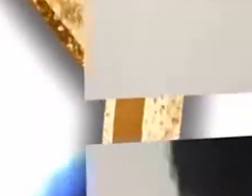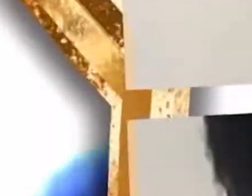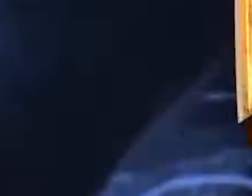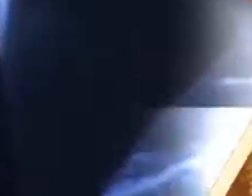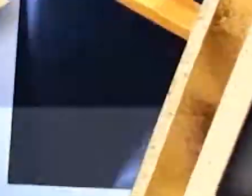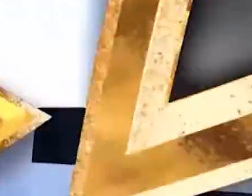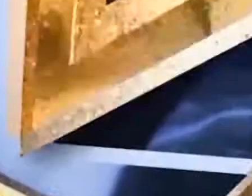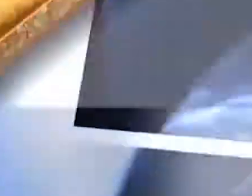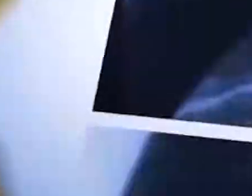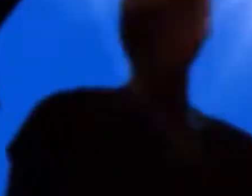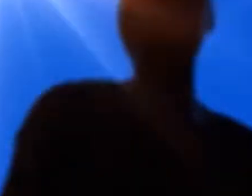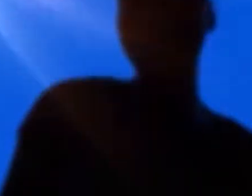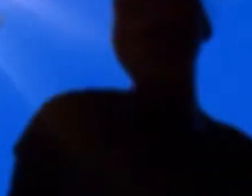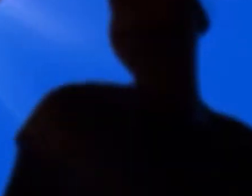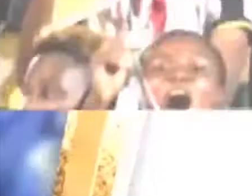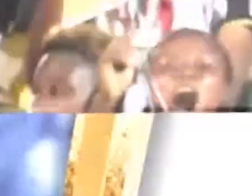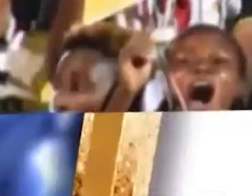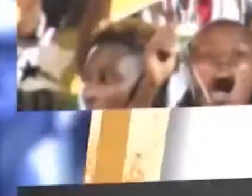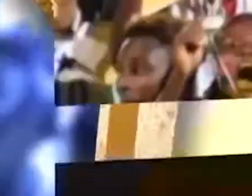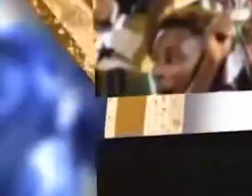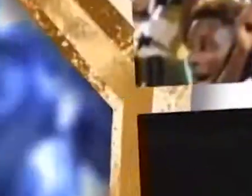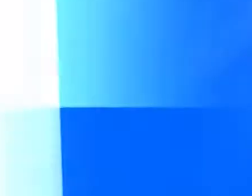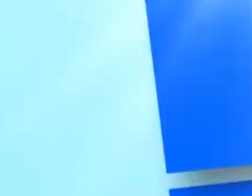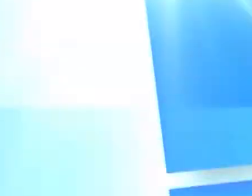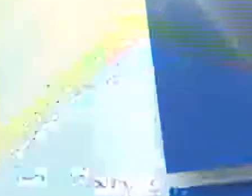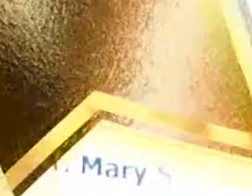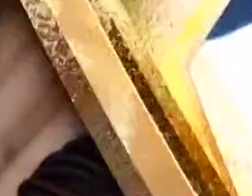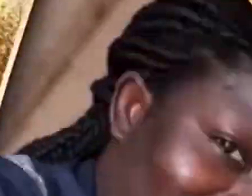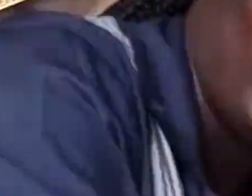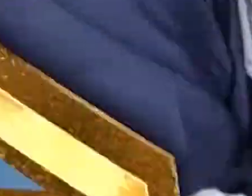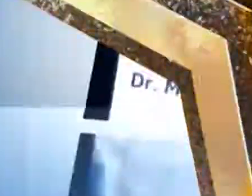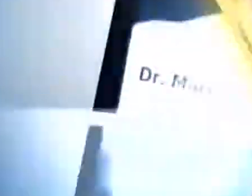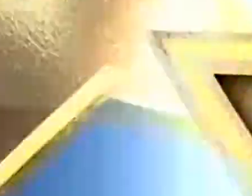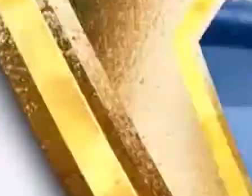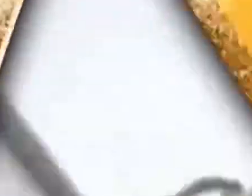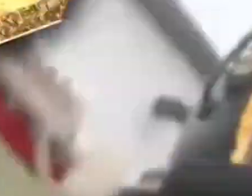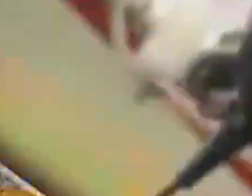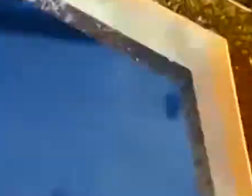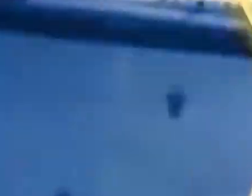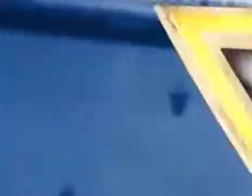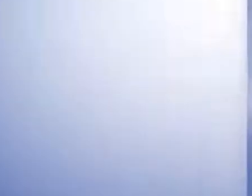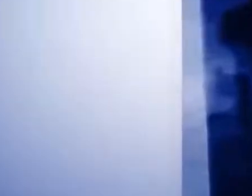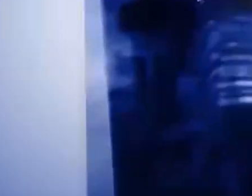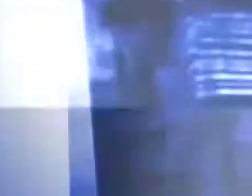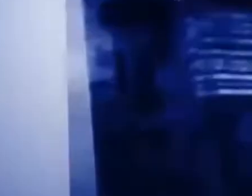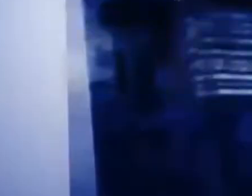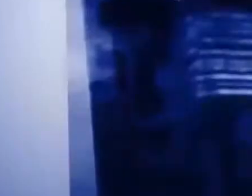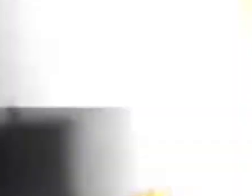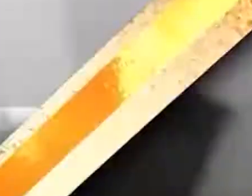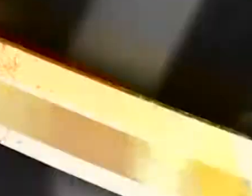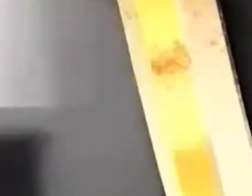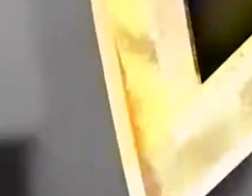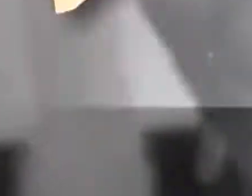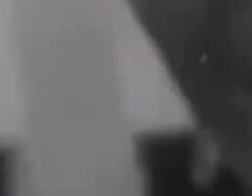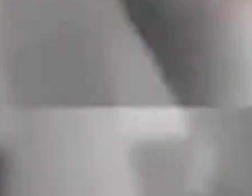like you run around with guys like me till sundown. When I come through, I need a girl like you, yeah, yeah. Girls like